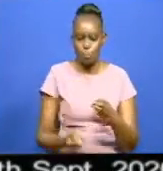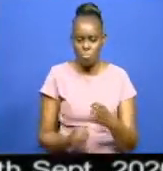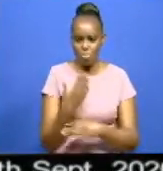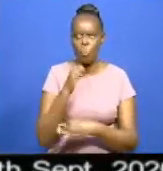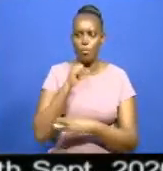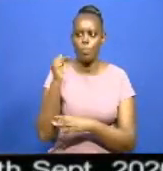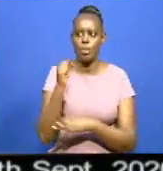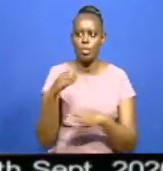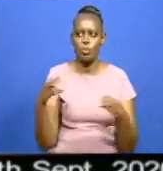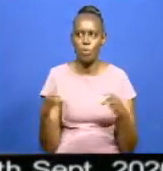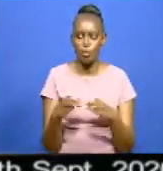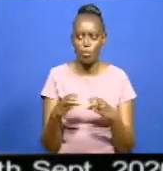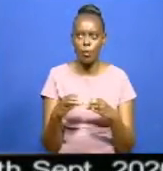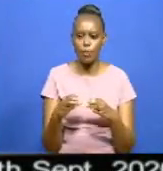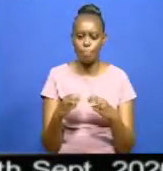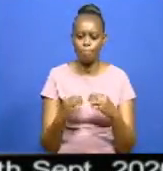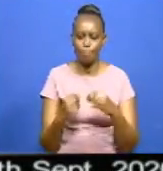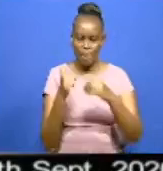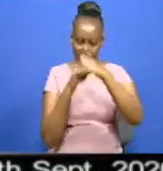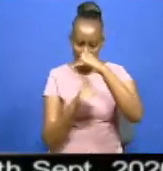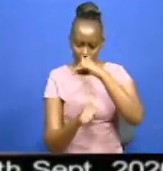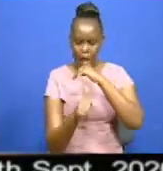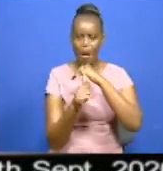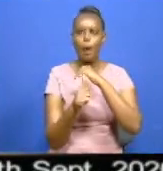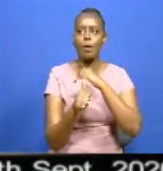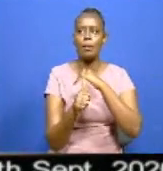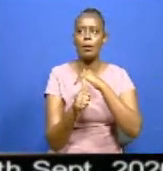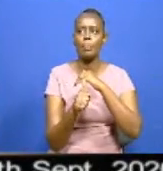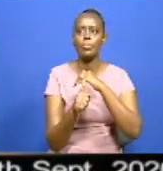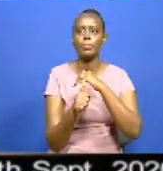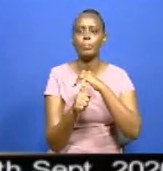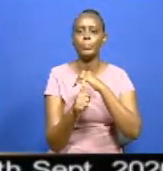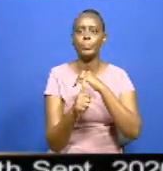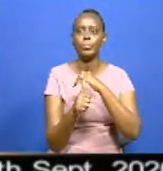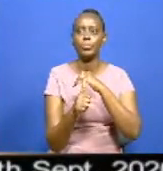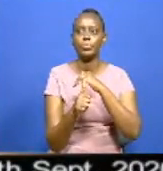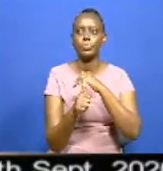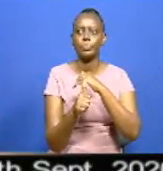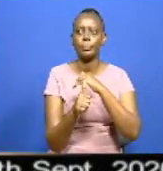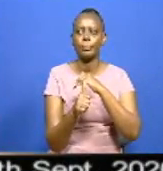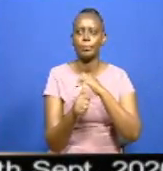political parties is anchored and it's in their.